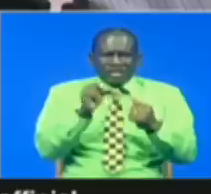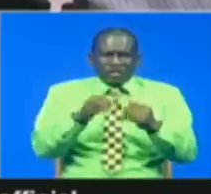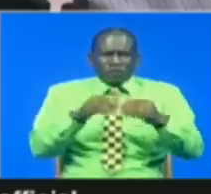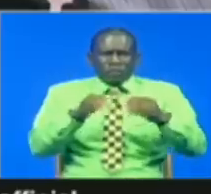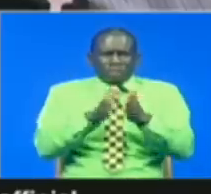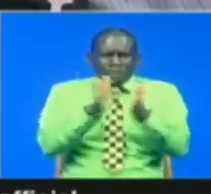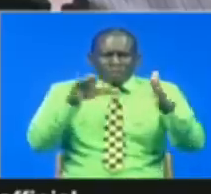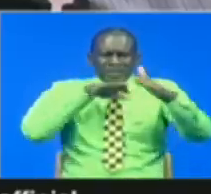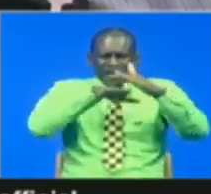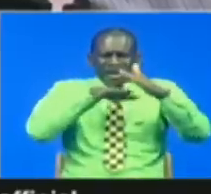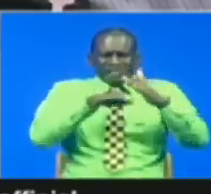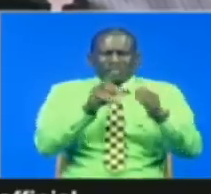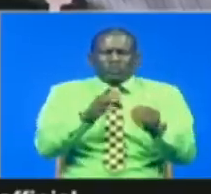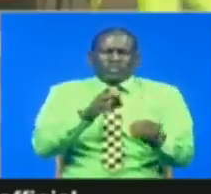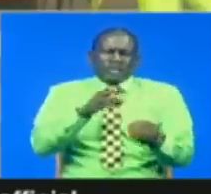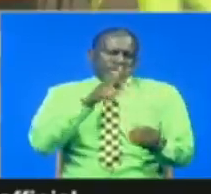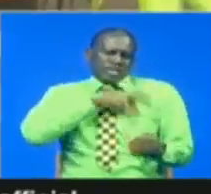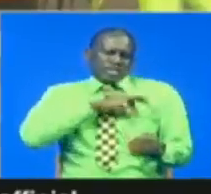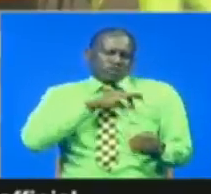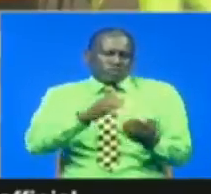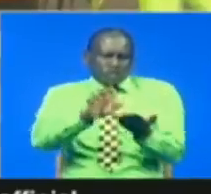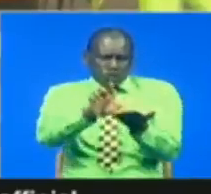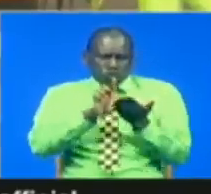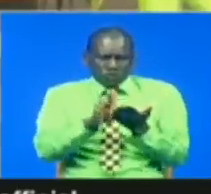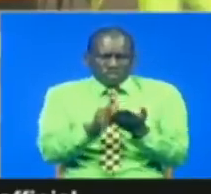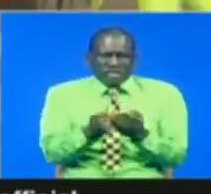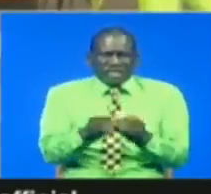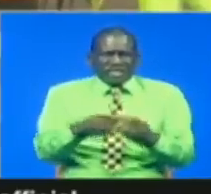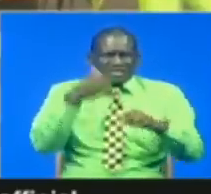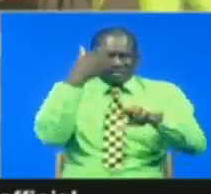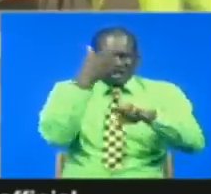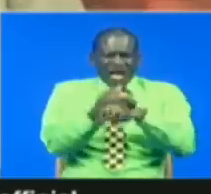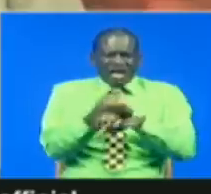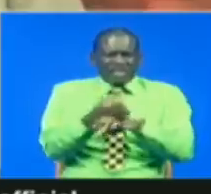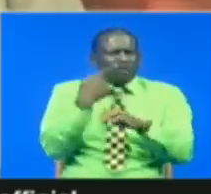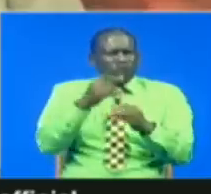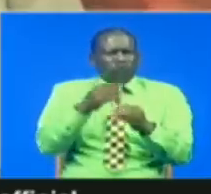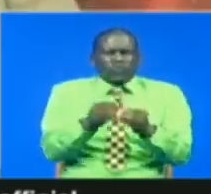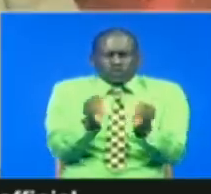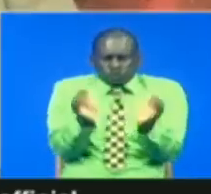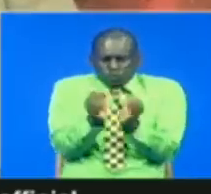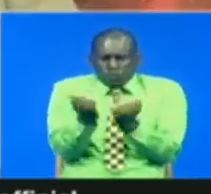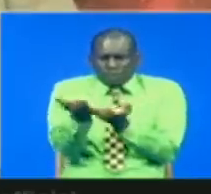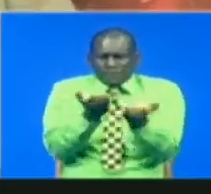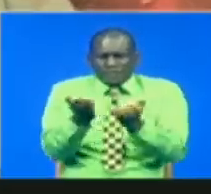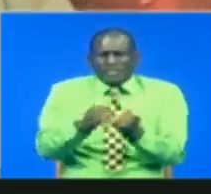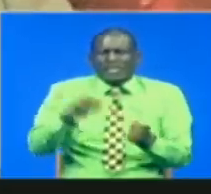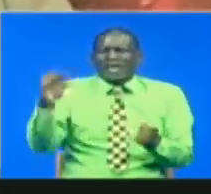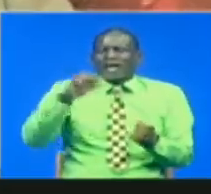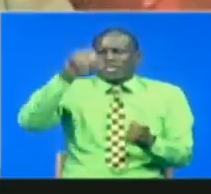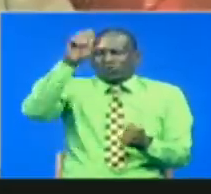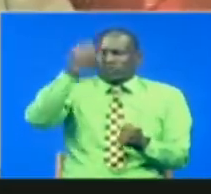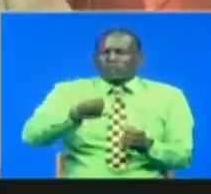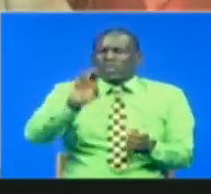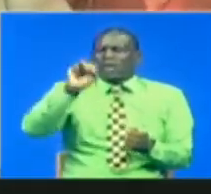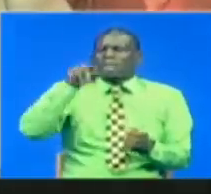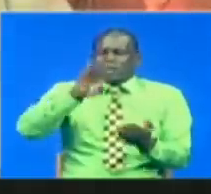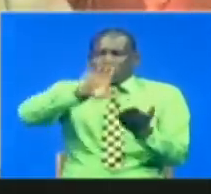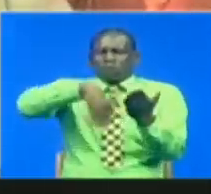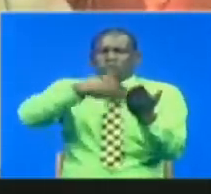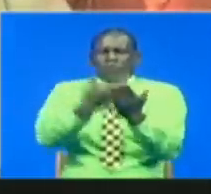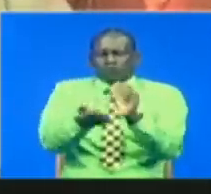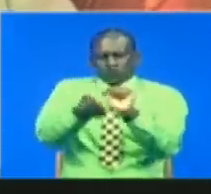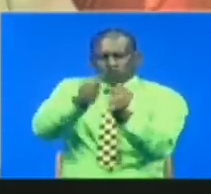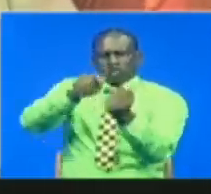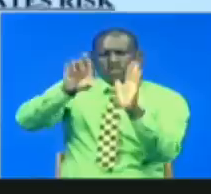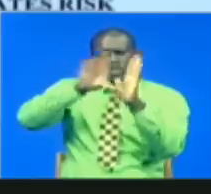still stifled by the law, especially for small and medium enterprises. Gatundu South Member of Parliament now proposes to amend the